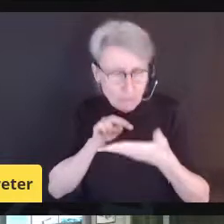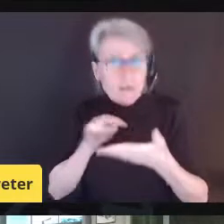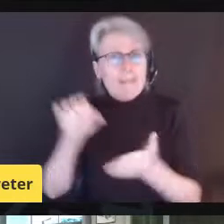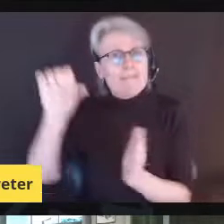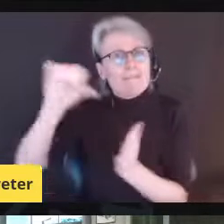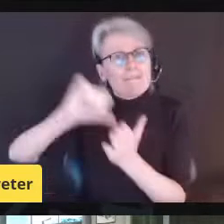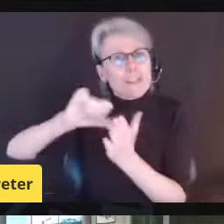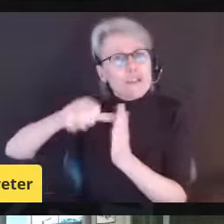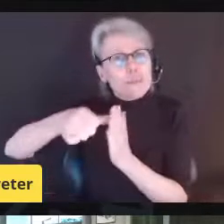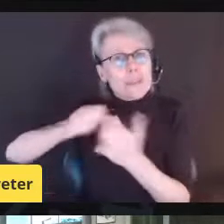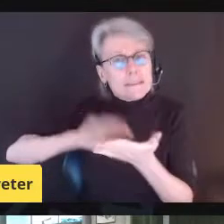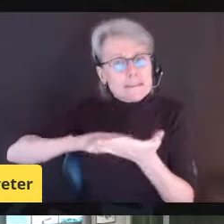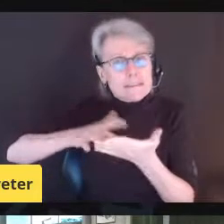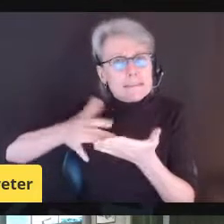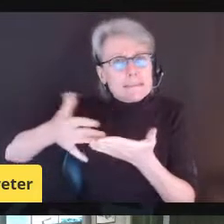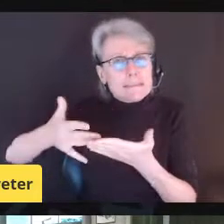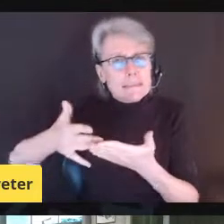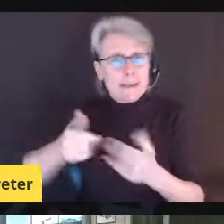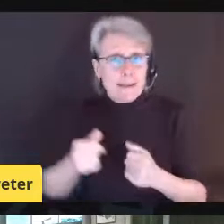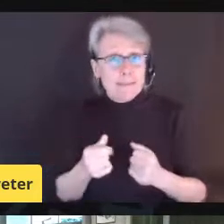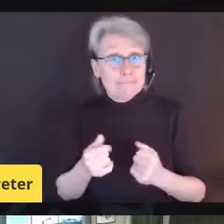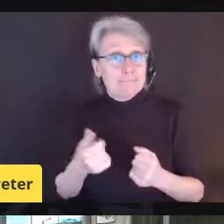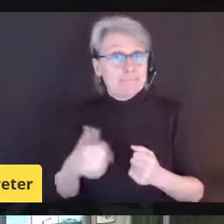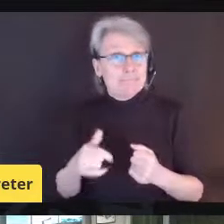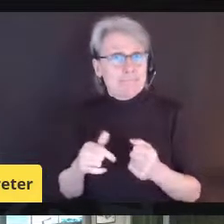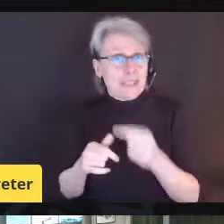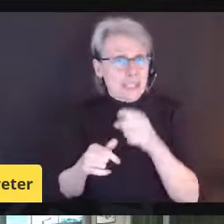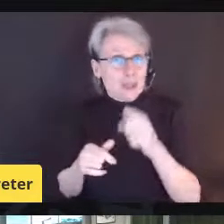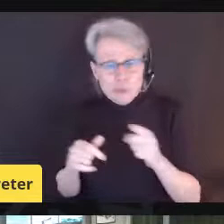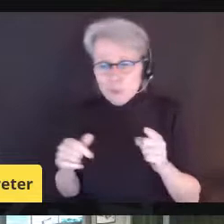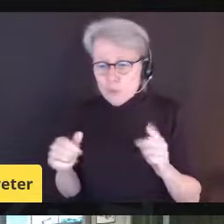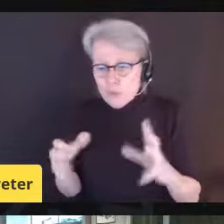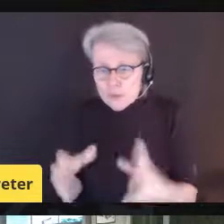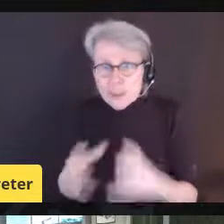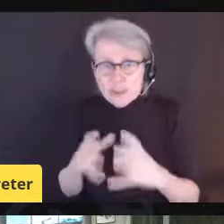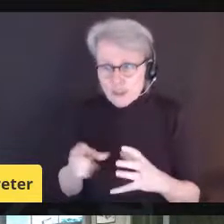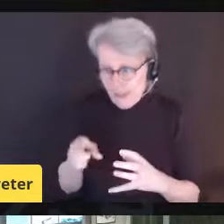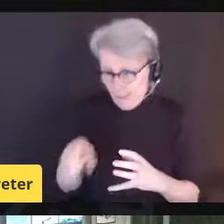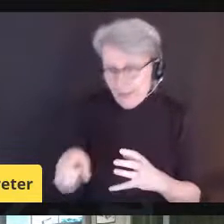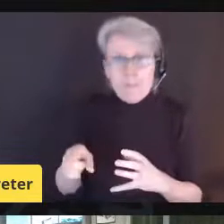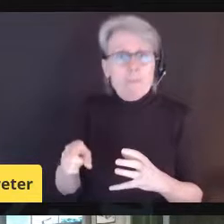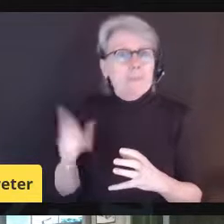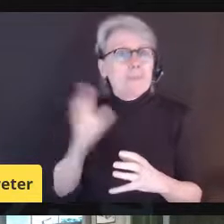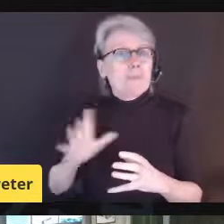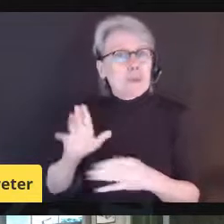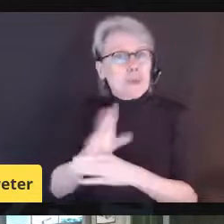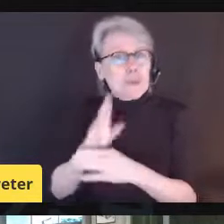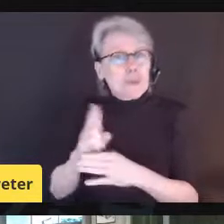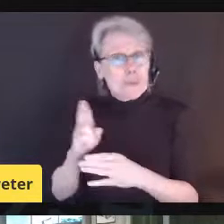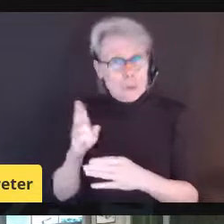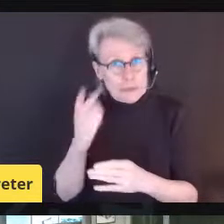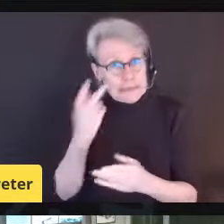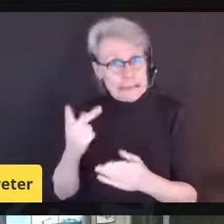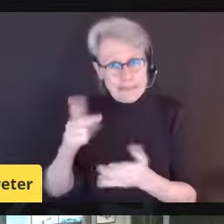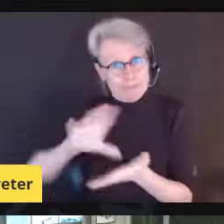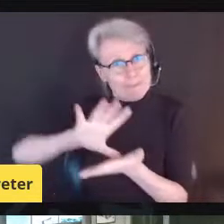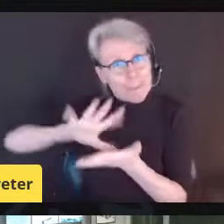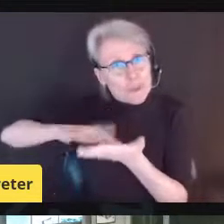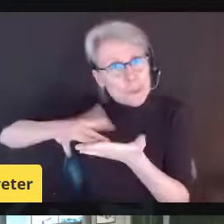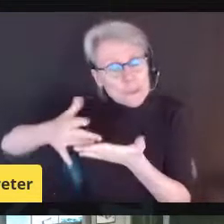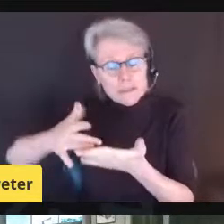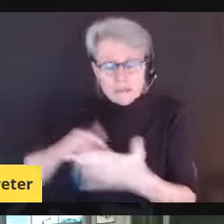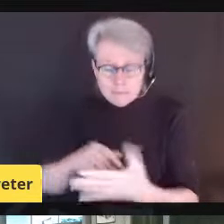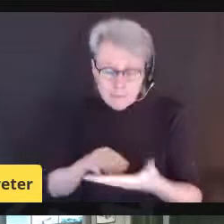of years ago. And your hand, you know, you're making that connection with the past. So that's always been really